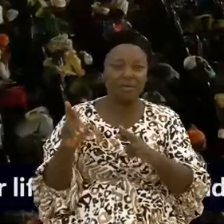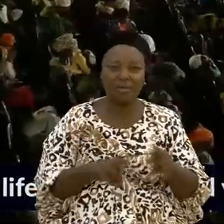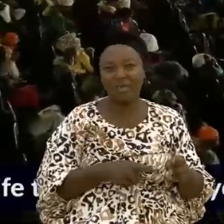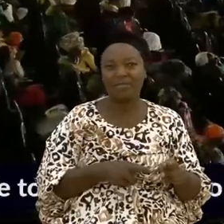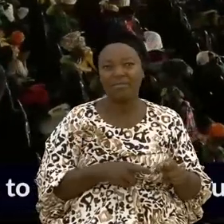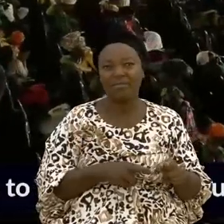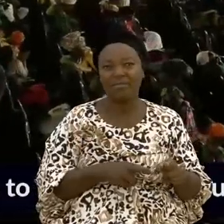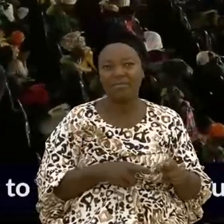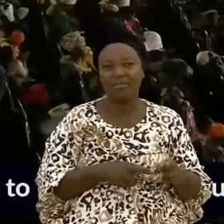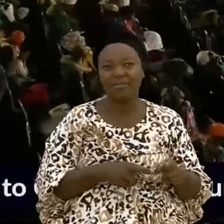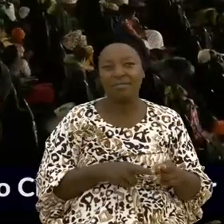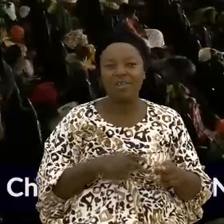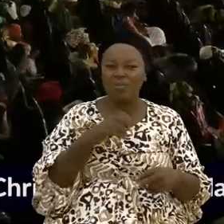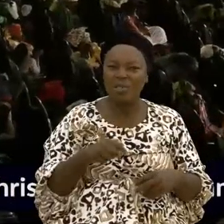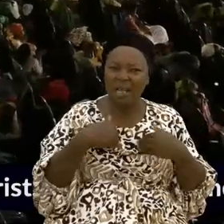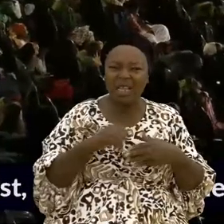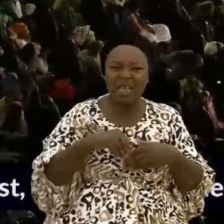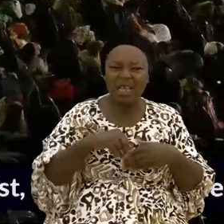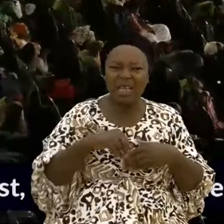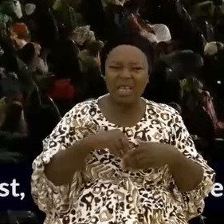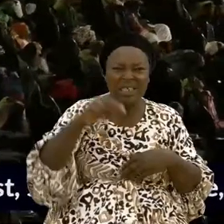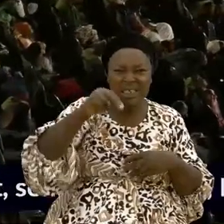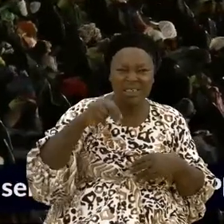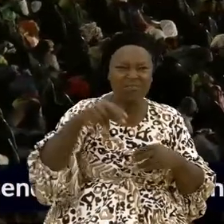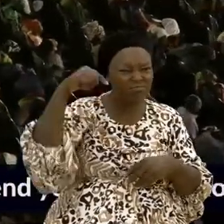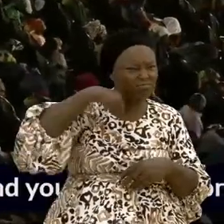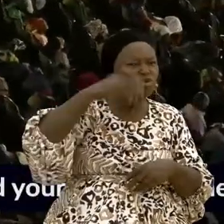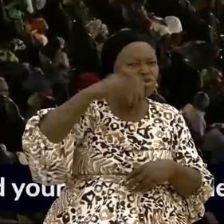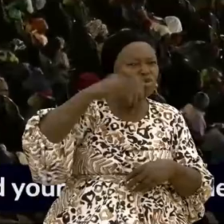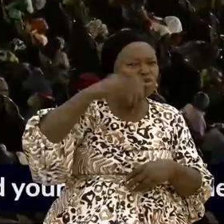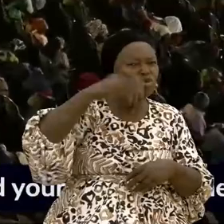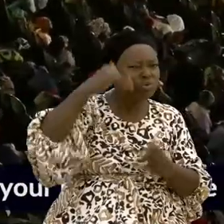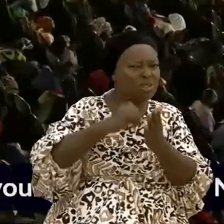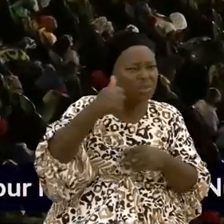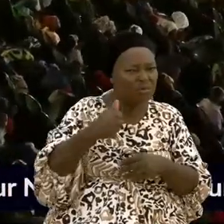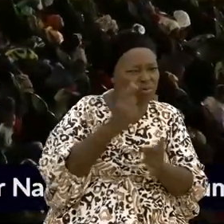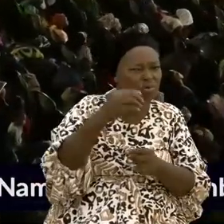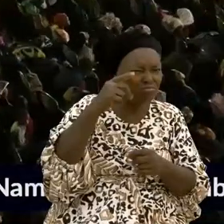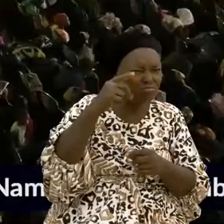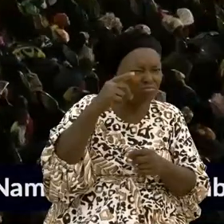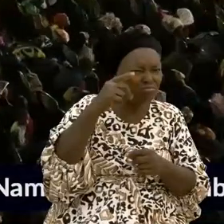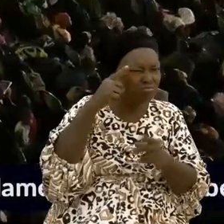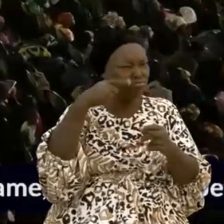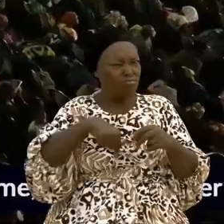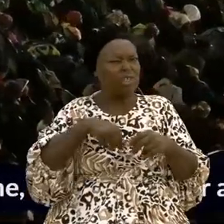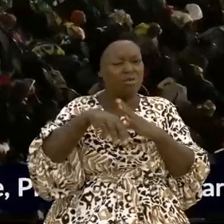that need focused on your mind so that as the prayer of power comes in, you will be able to connect with